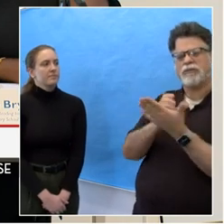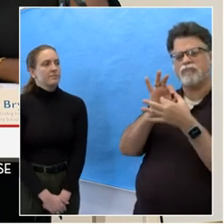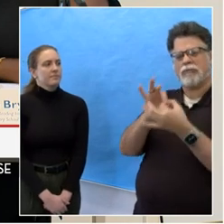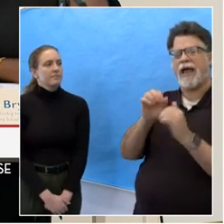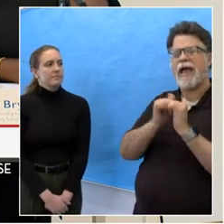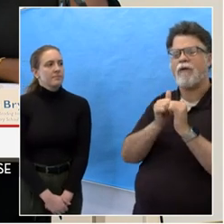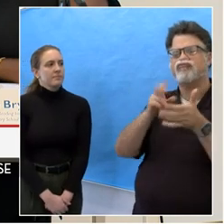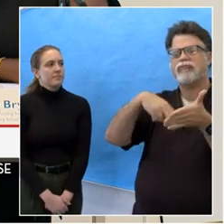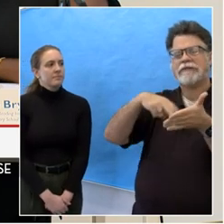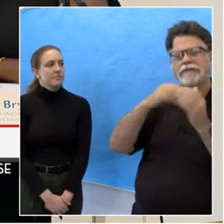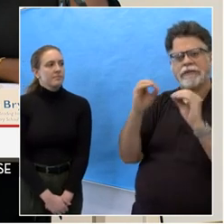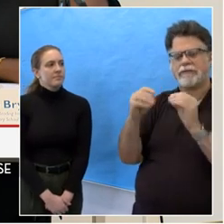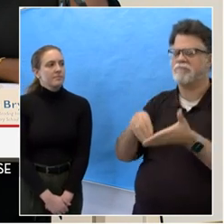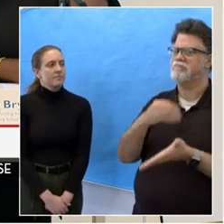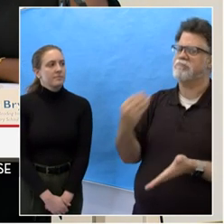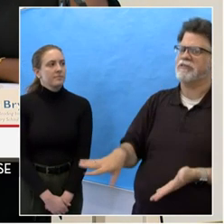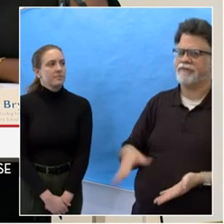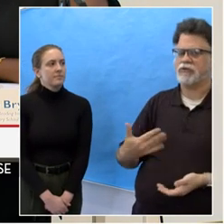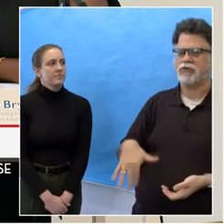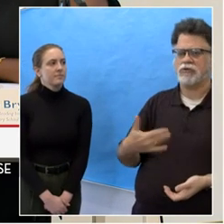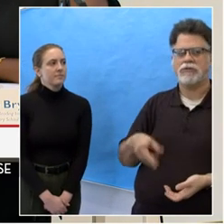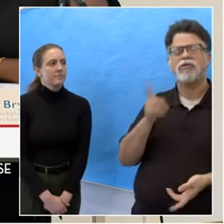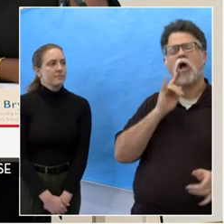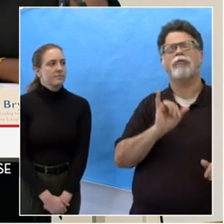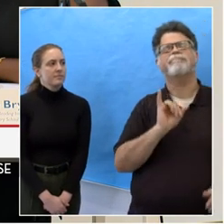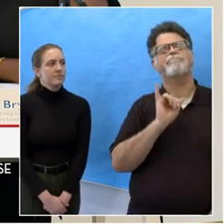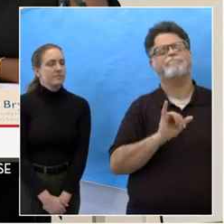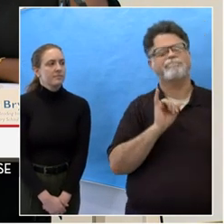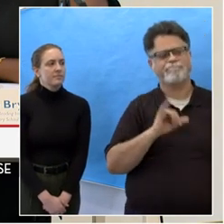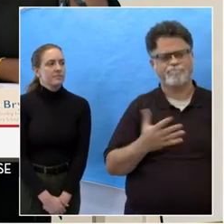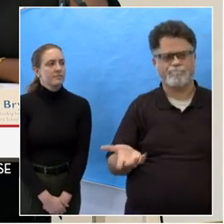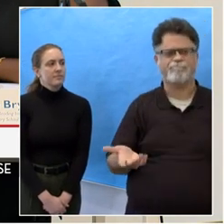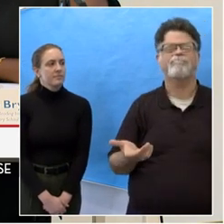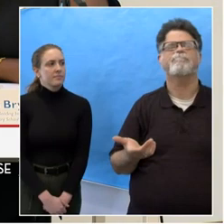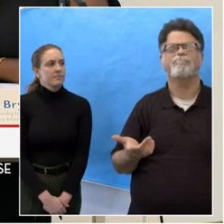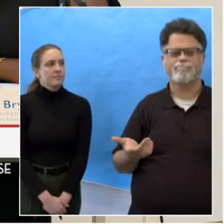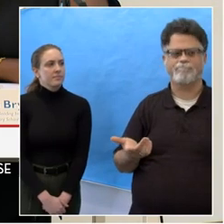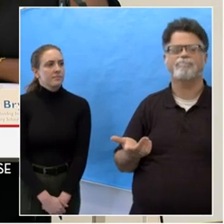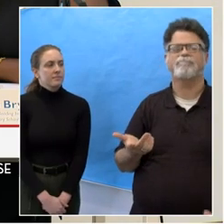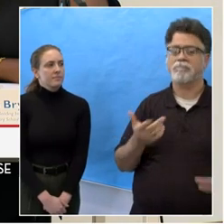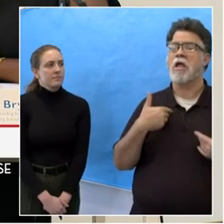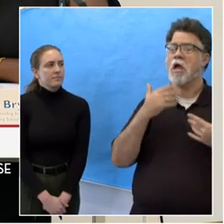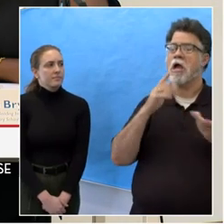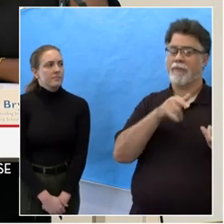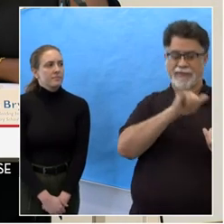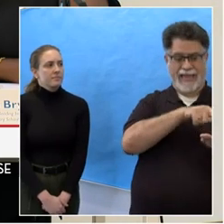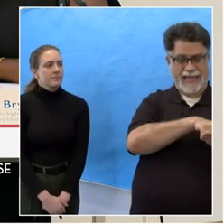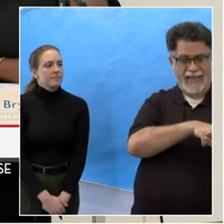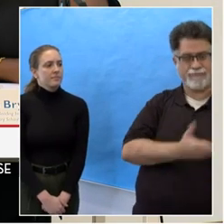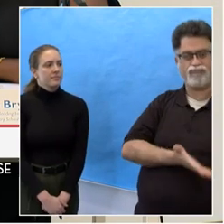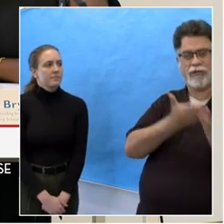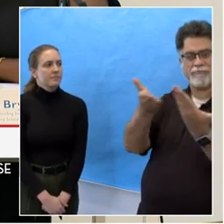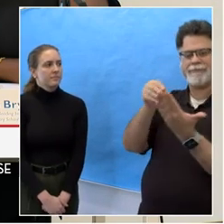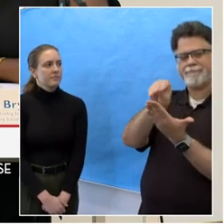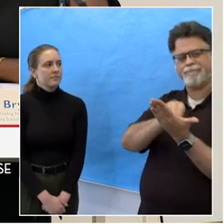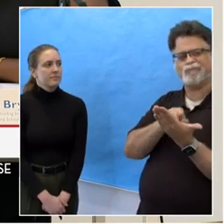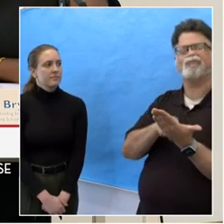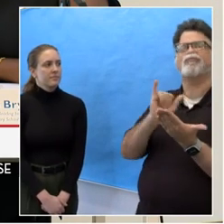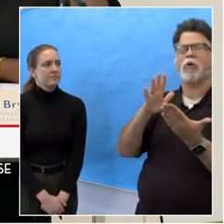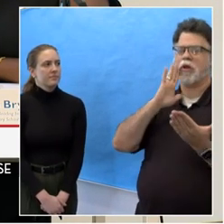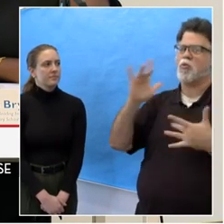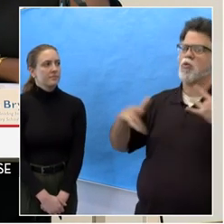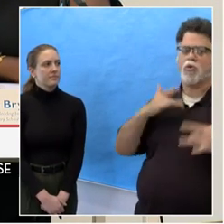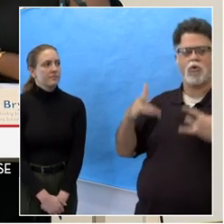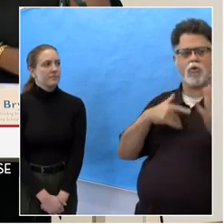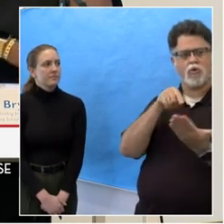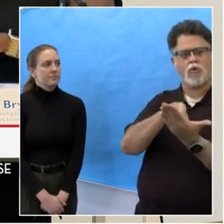about the recommendations that we've put out because, and its focus on structured literacy, because it really stems from asks